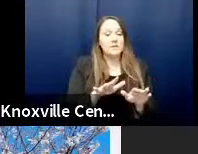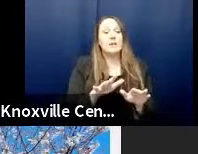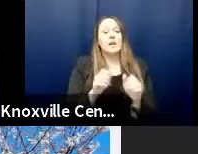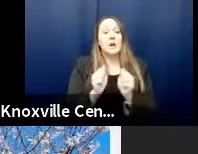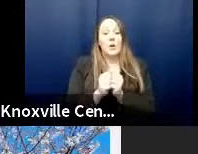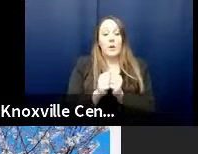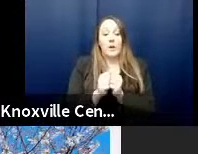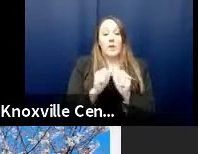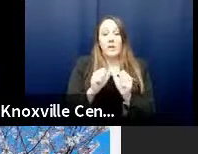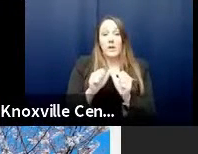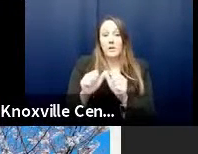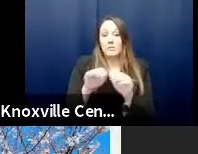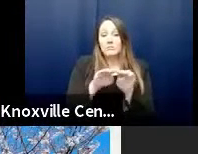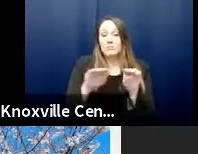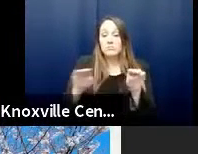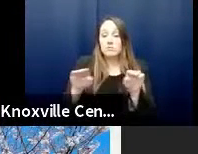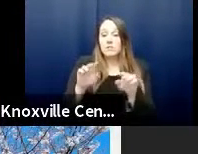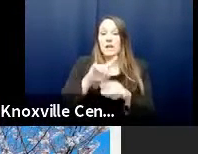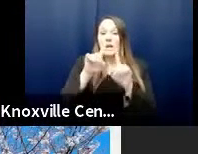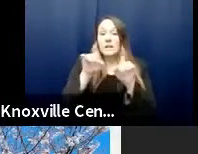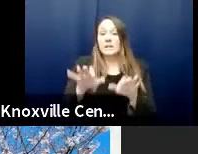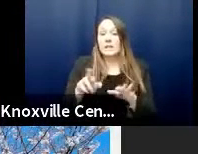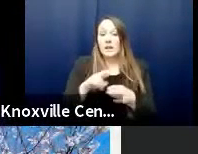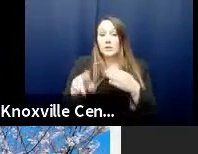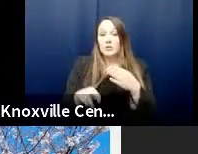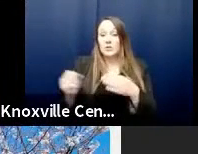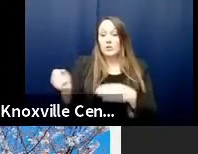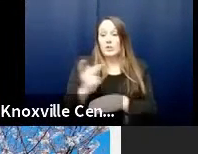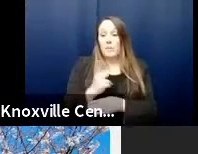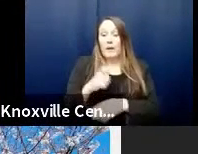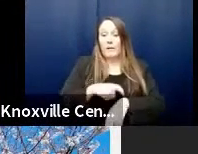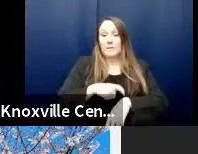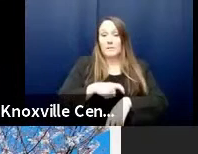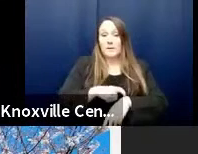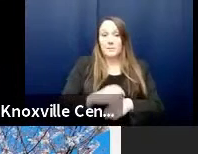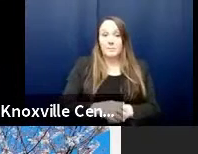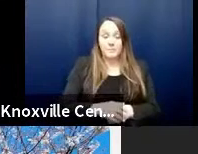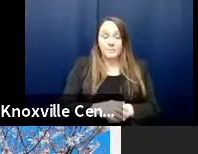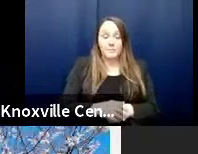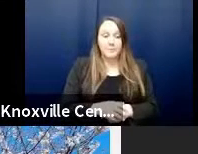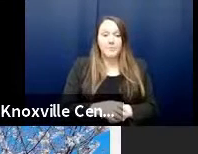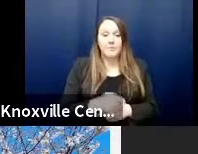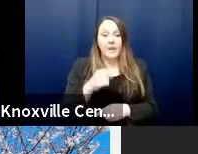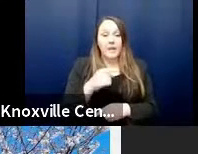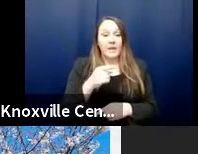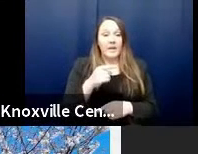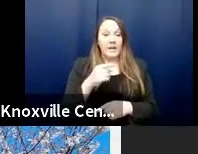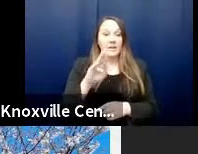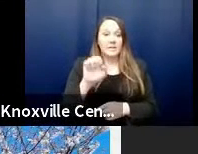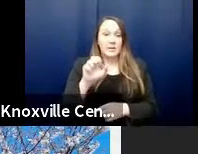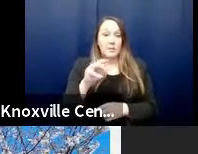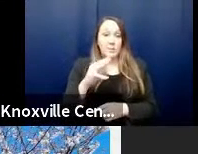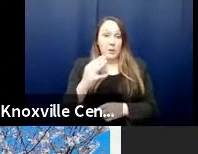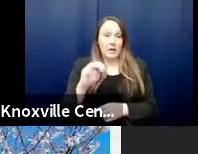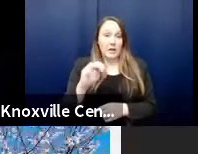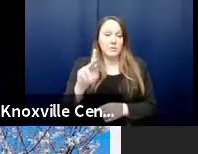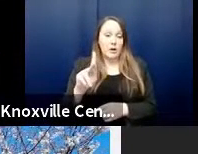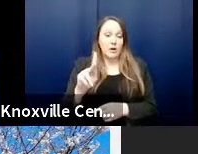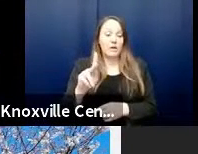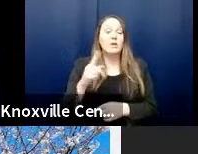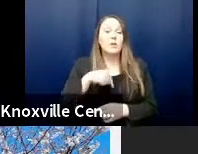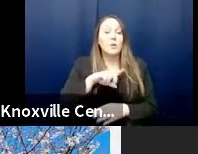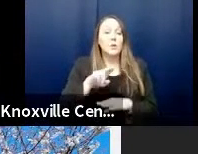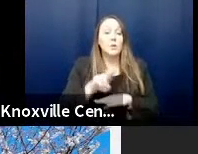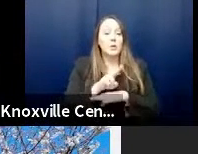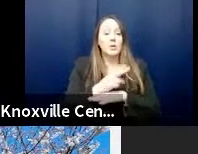with consistent or decreased test result reporting turnaround time. For this benchmark, we are